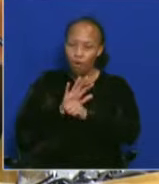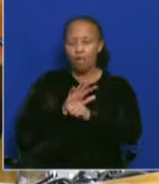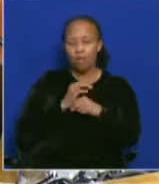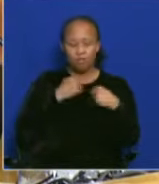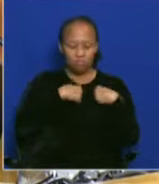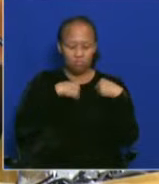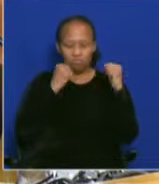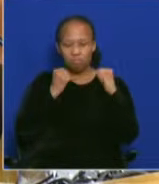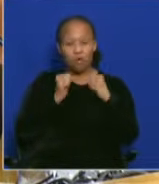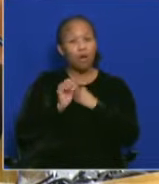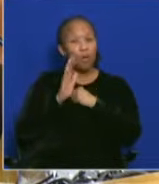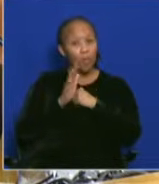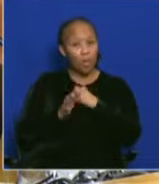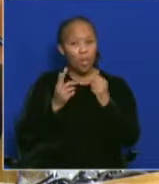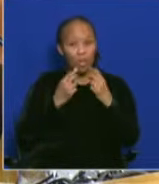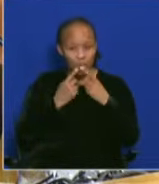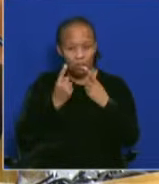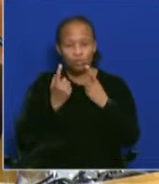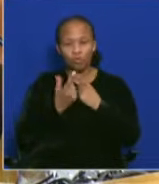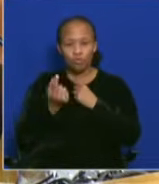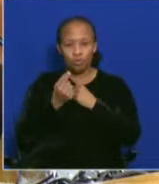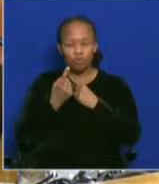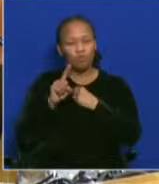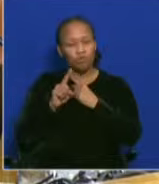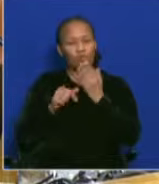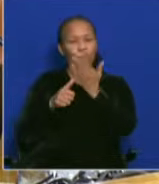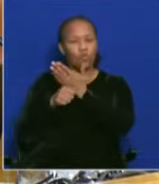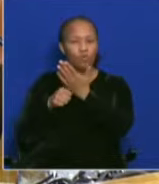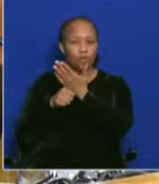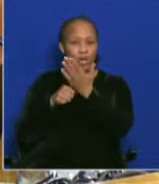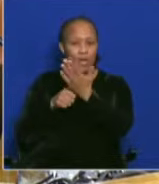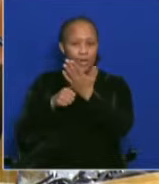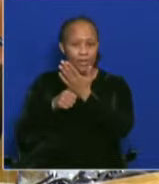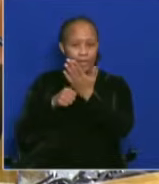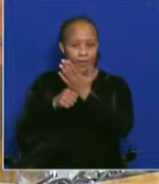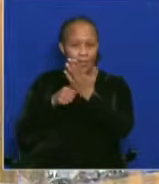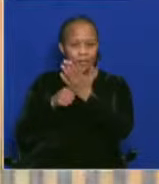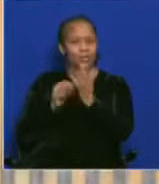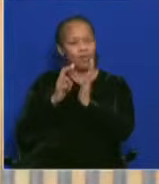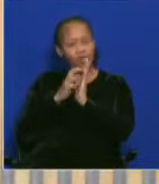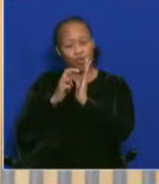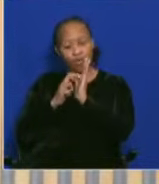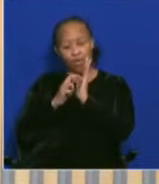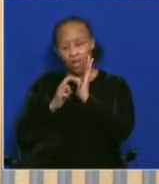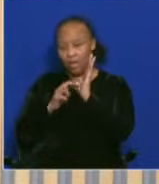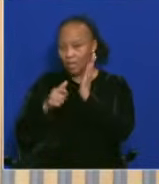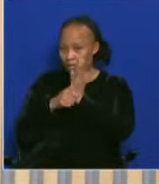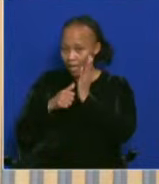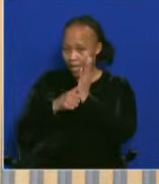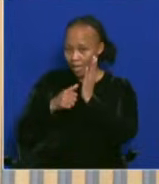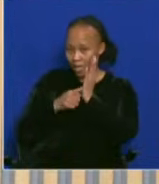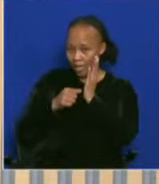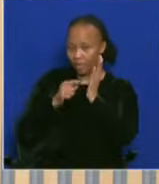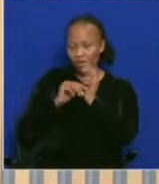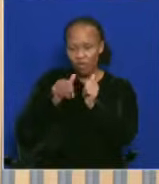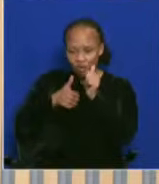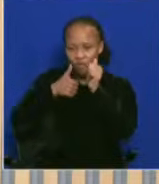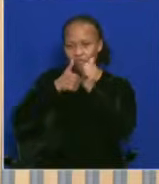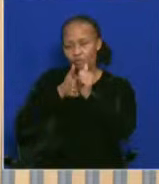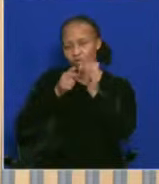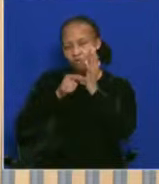compliance and seeking to regularize its tax affairs under the applicable tax legislation administered by